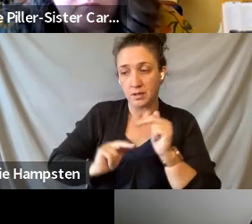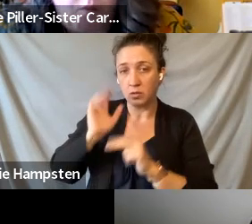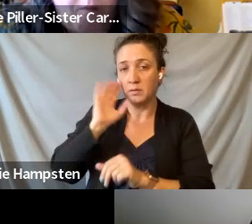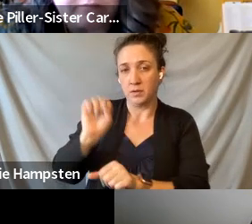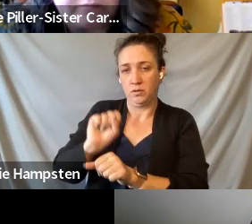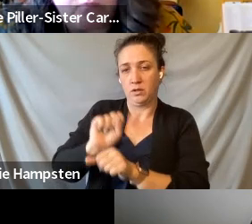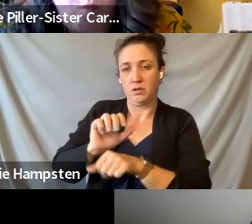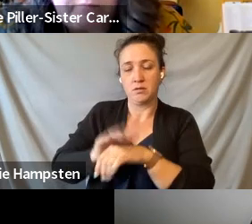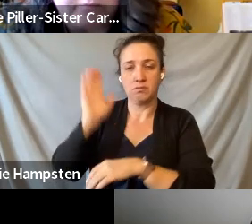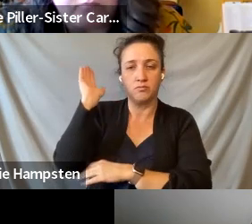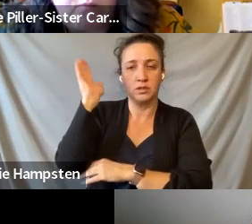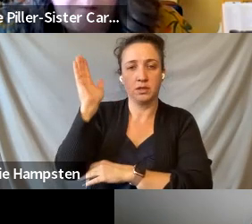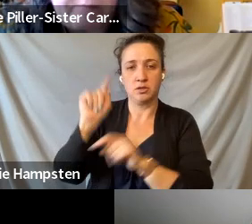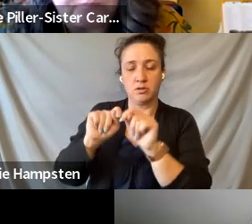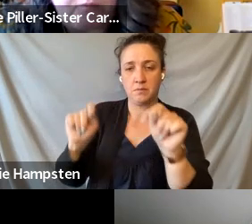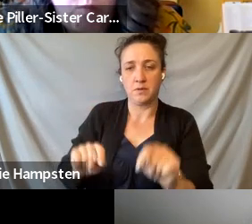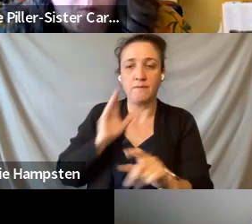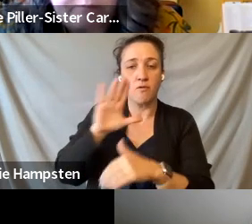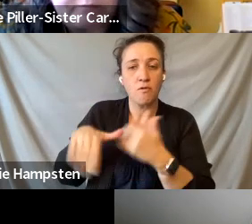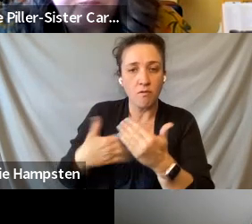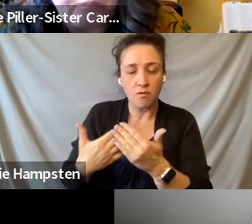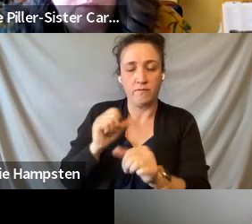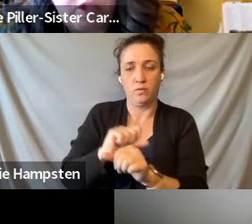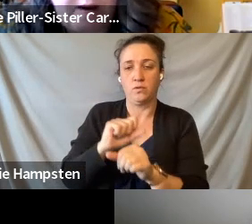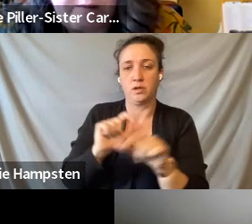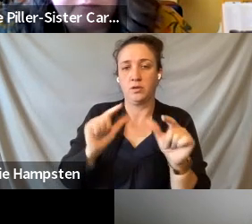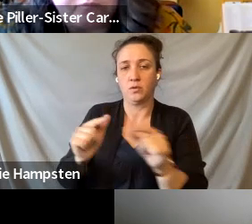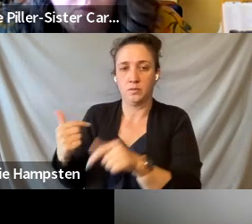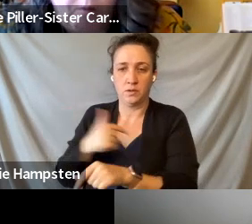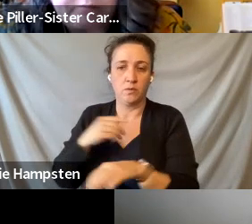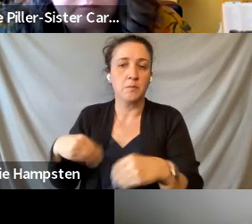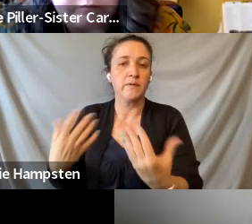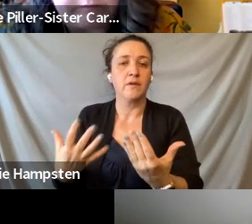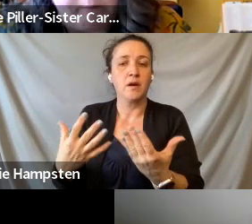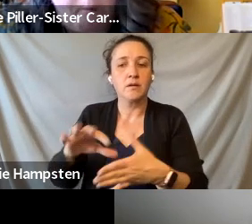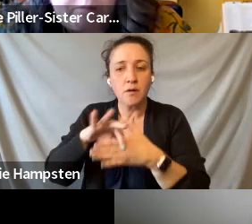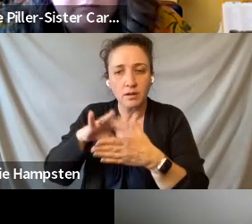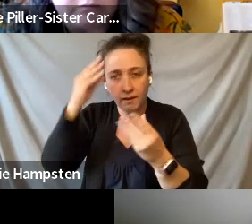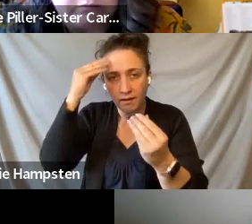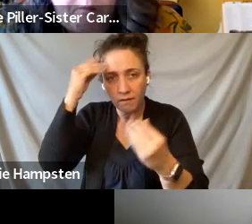template for all of the working groups that we will provide content for,